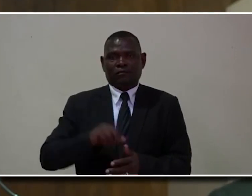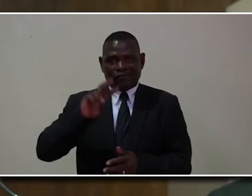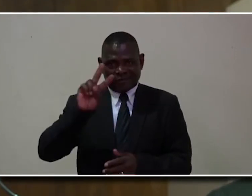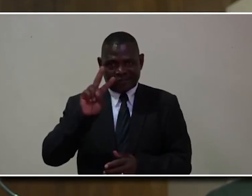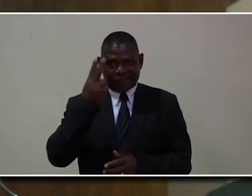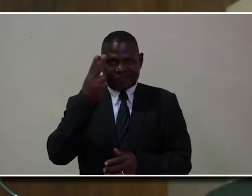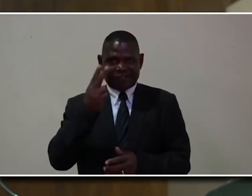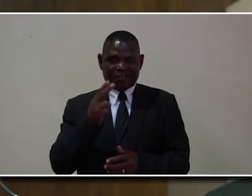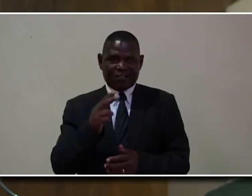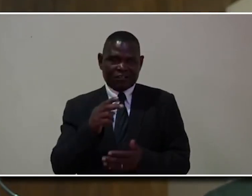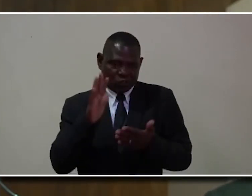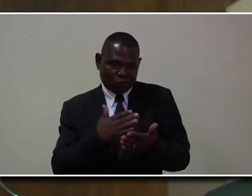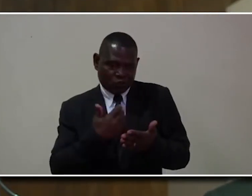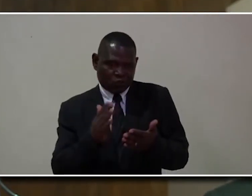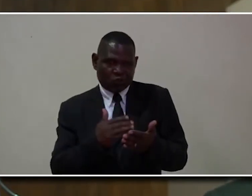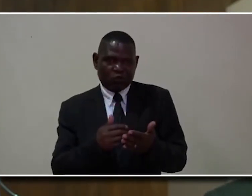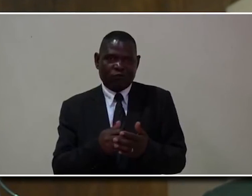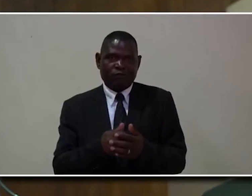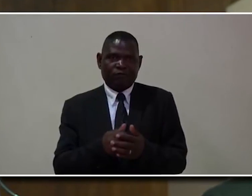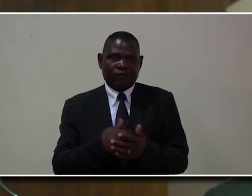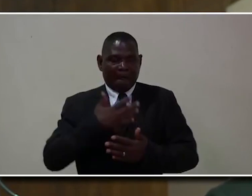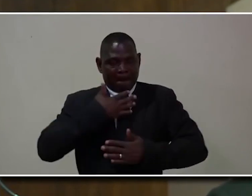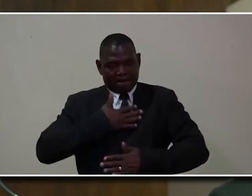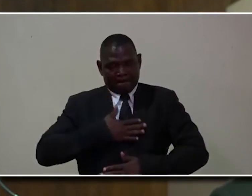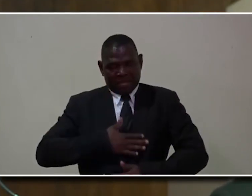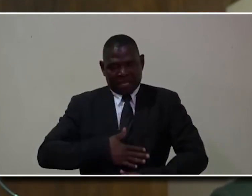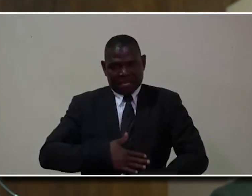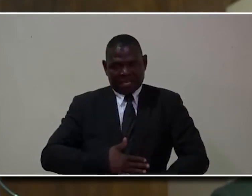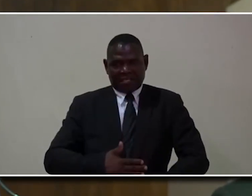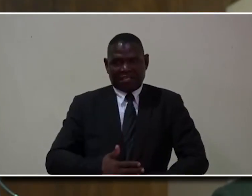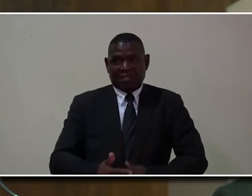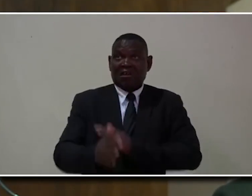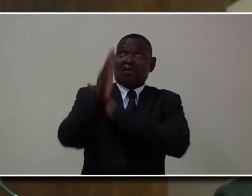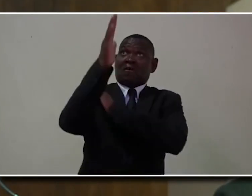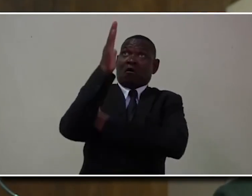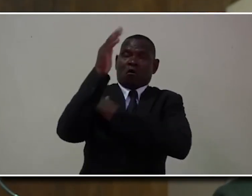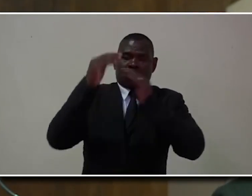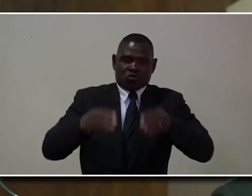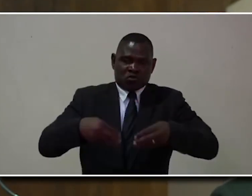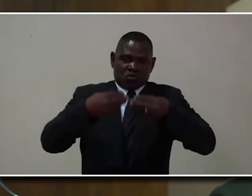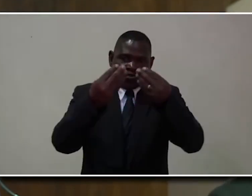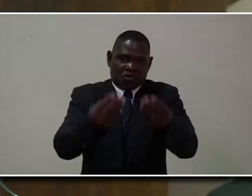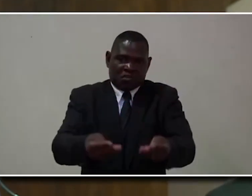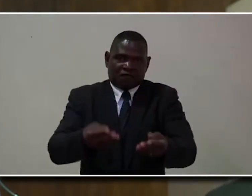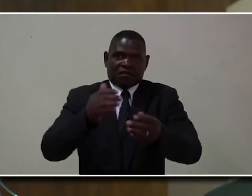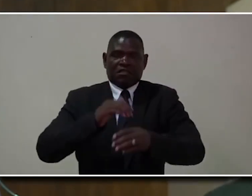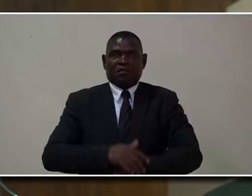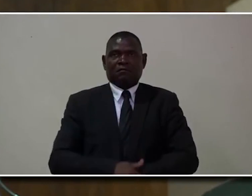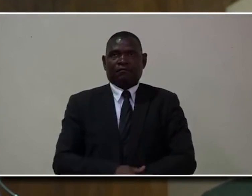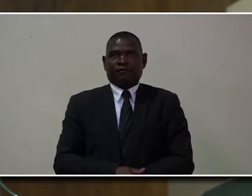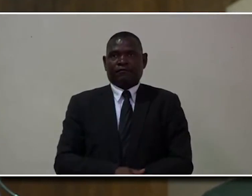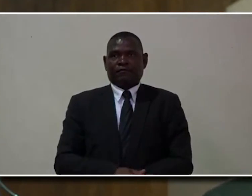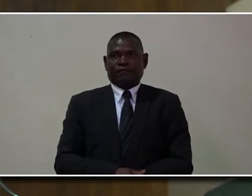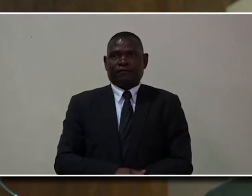be Peace the God Has Given. Yachiwiri ndi mtendere omwe Mulungu wapatsa. This will